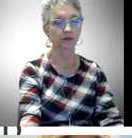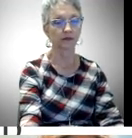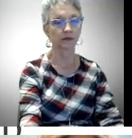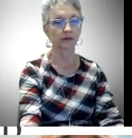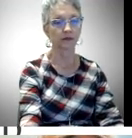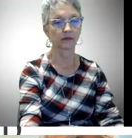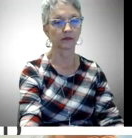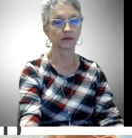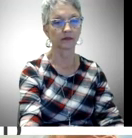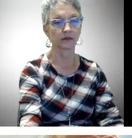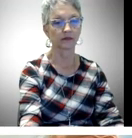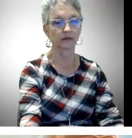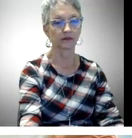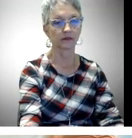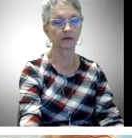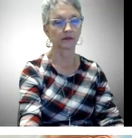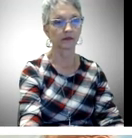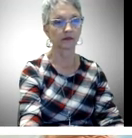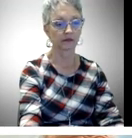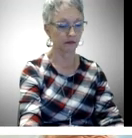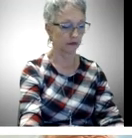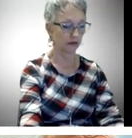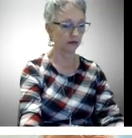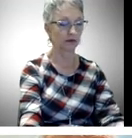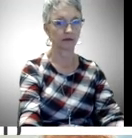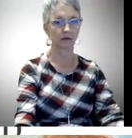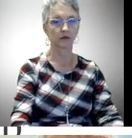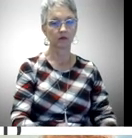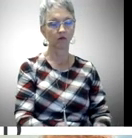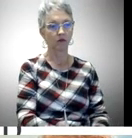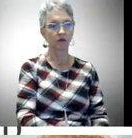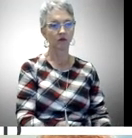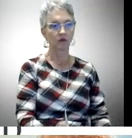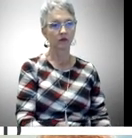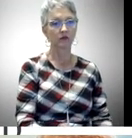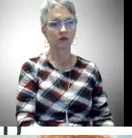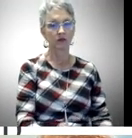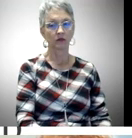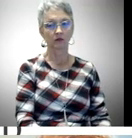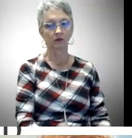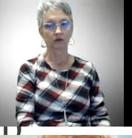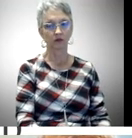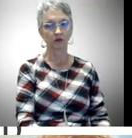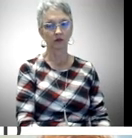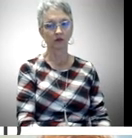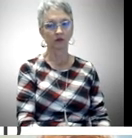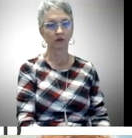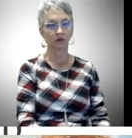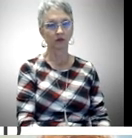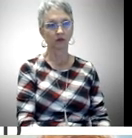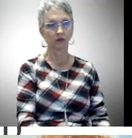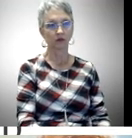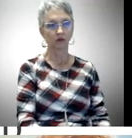talking about the reforms to the law, but the reality is under statute, the